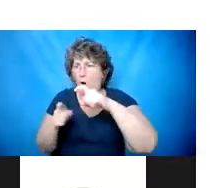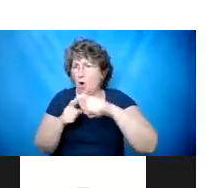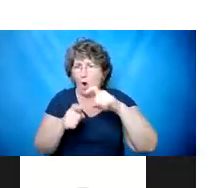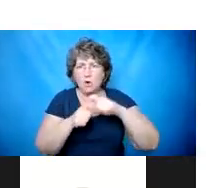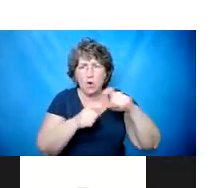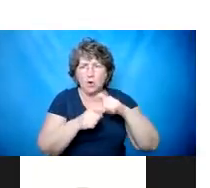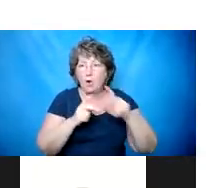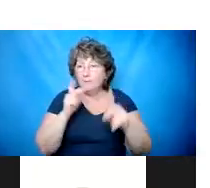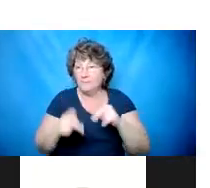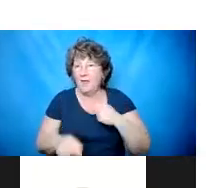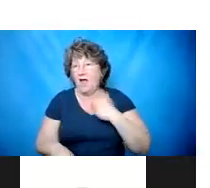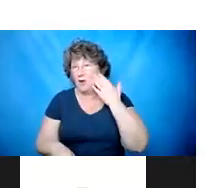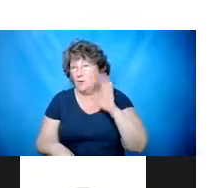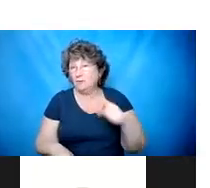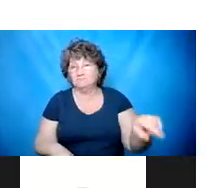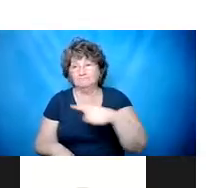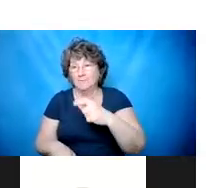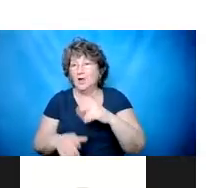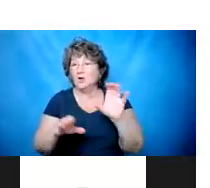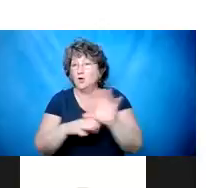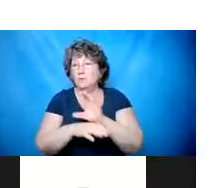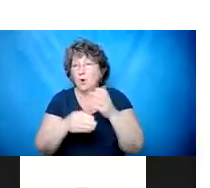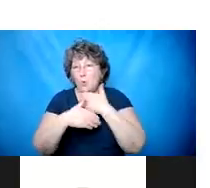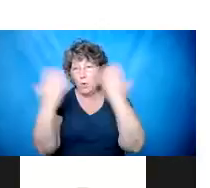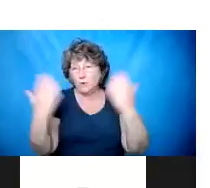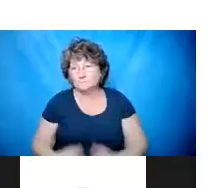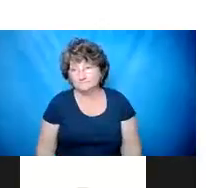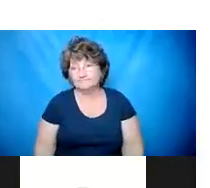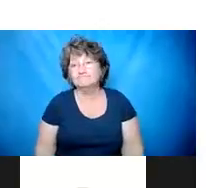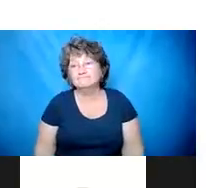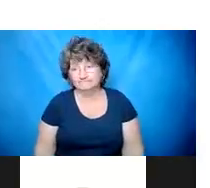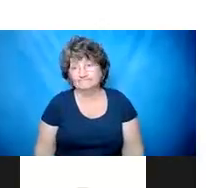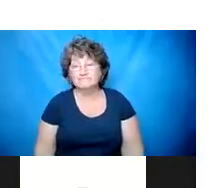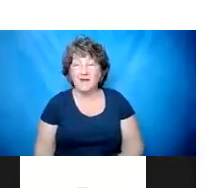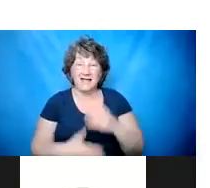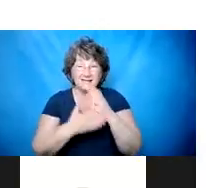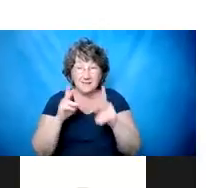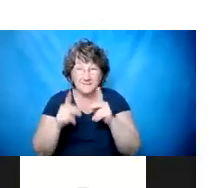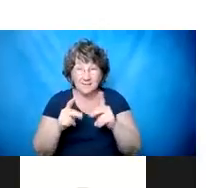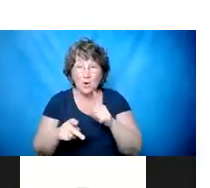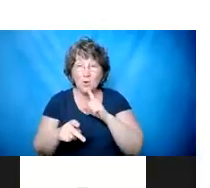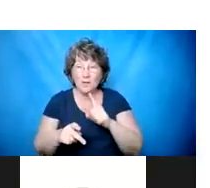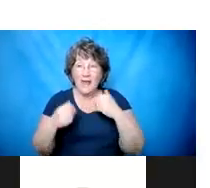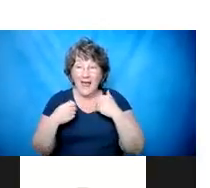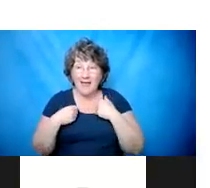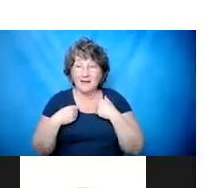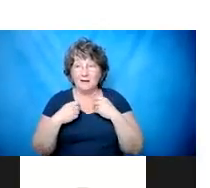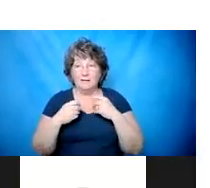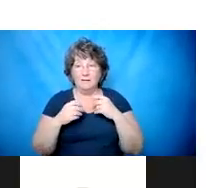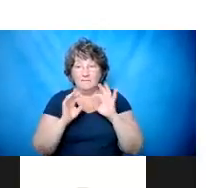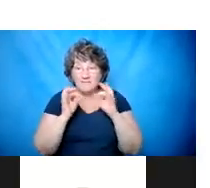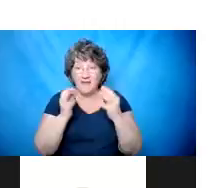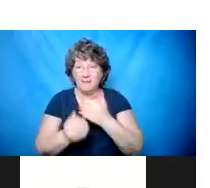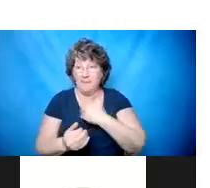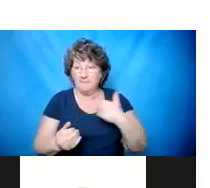realized that our intellectual and developmental disability families who will need extra assistance for their special education students so they